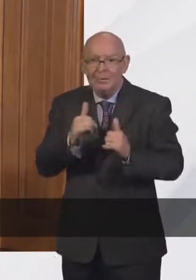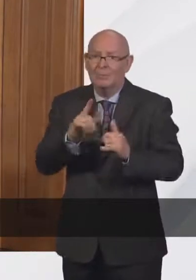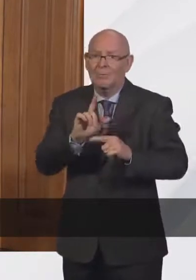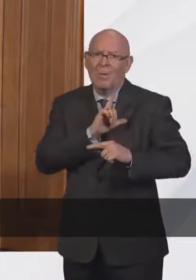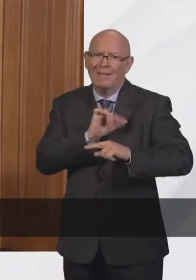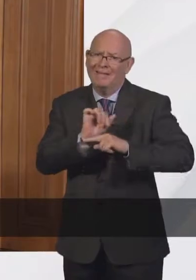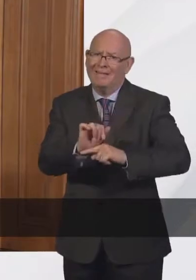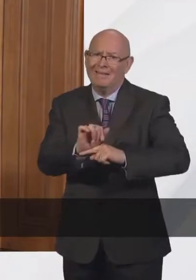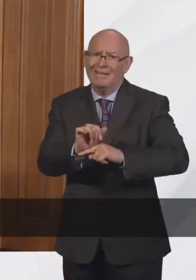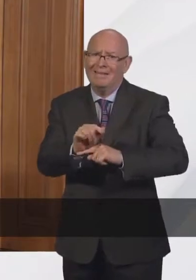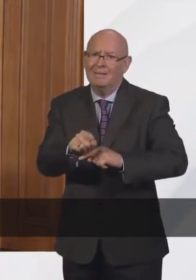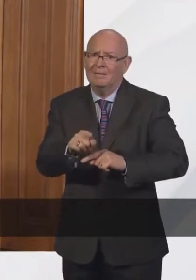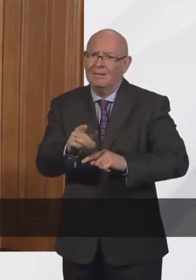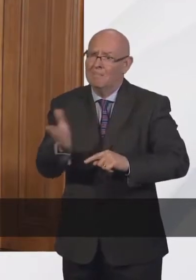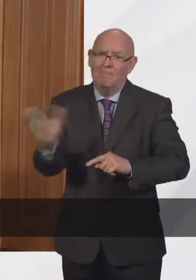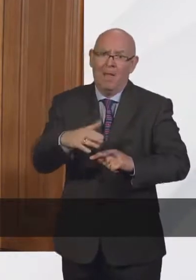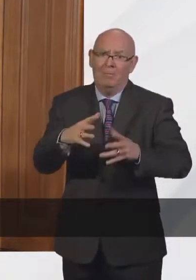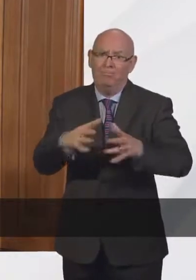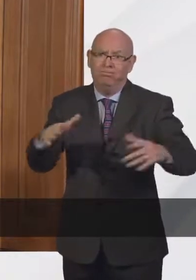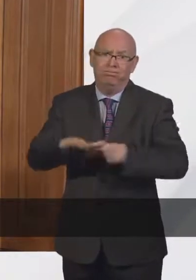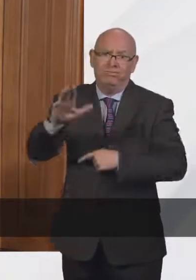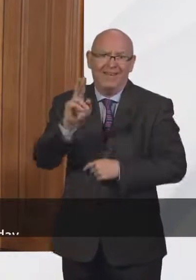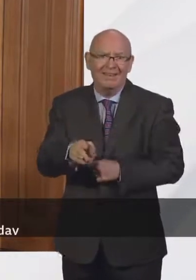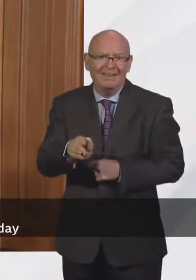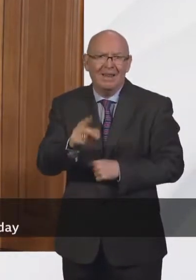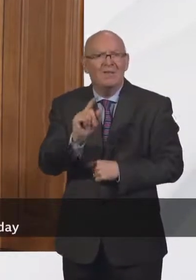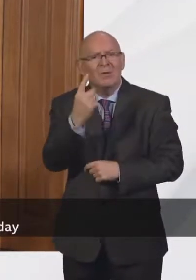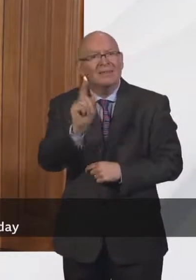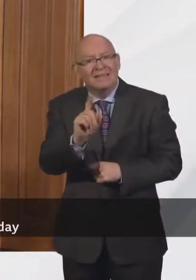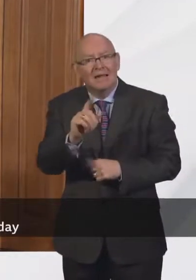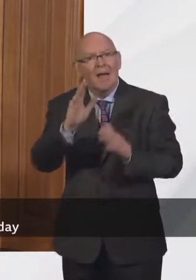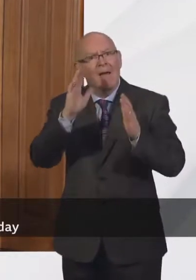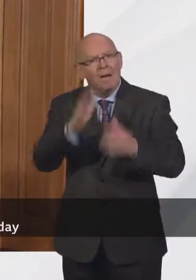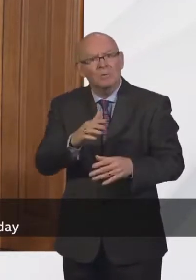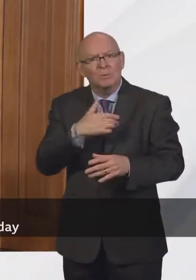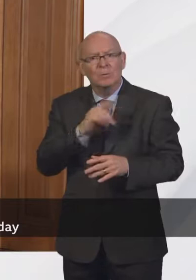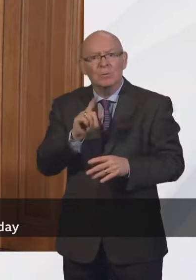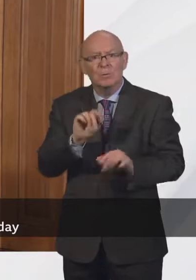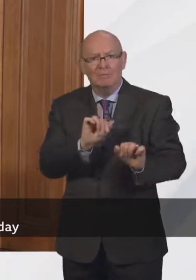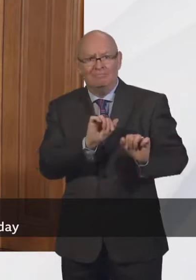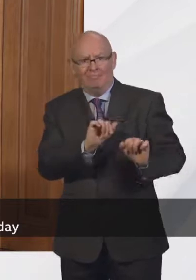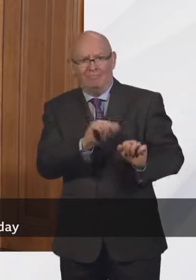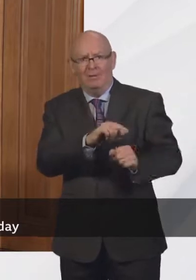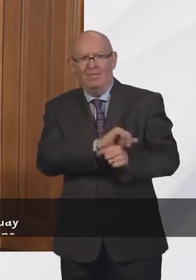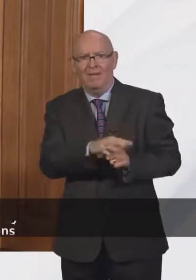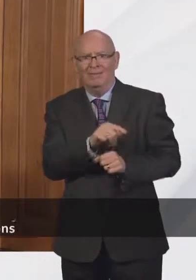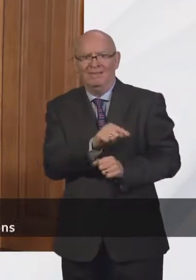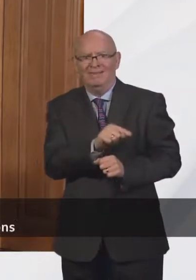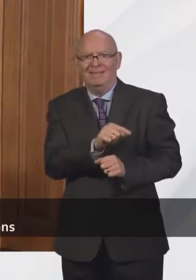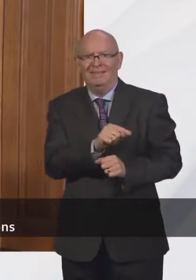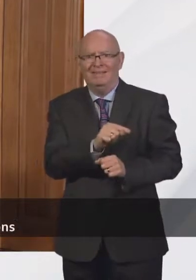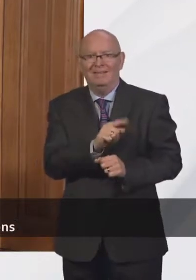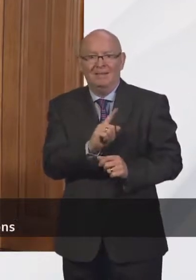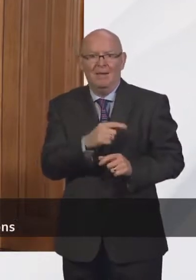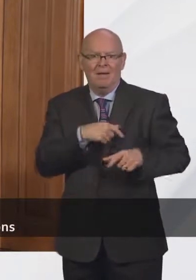immediately and we must ask for a test. We must get our households to self-isolate, and that's because if we have got the